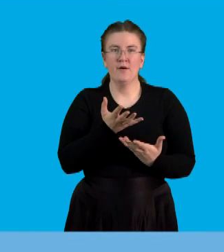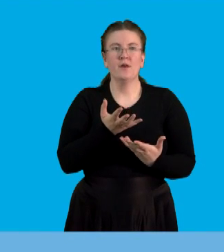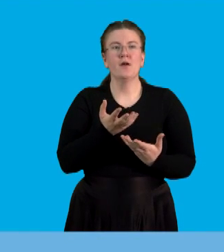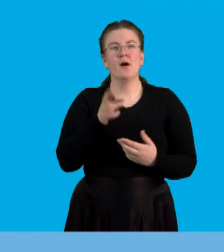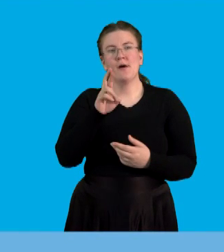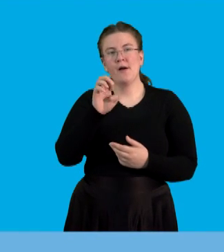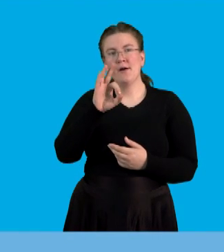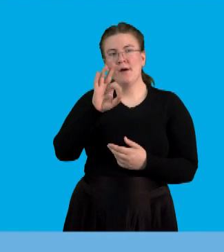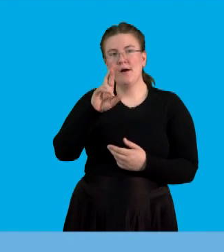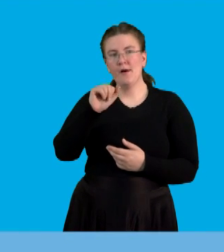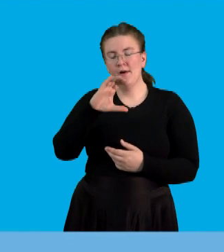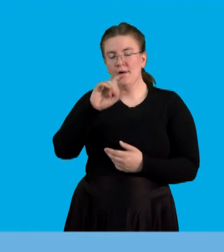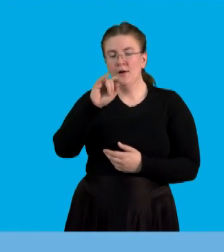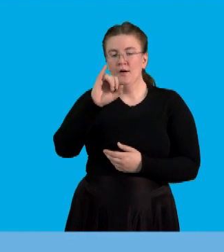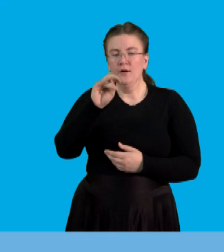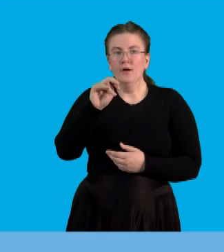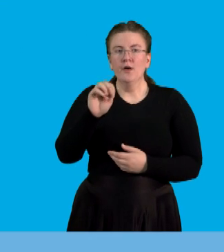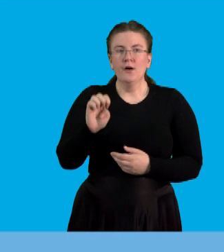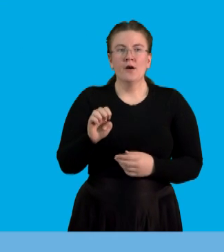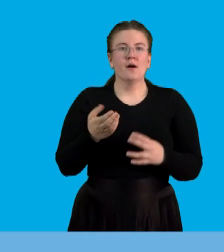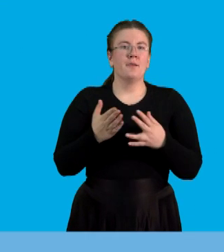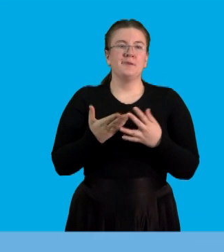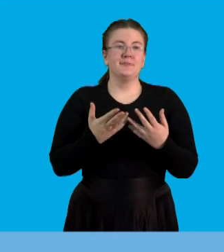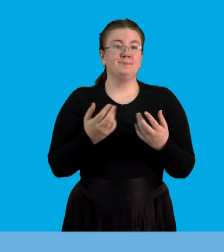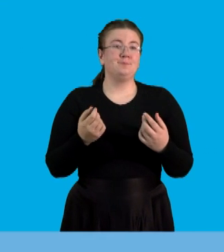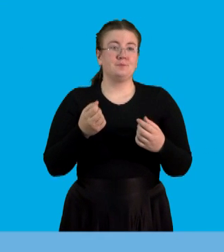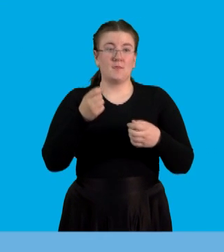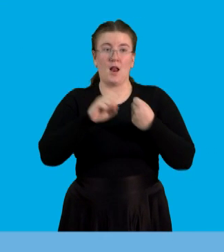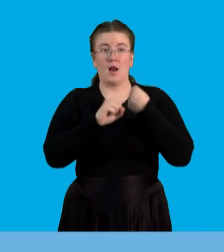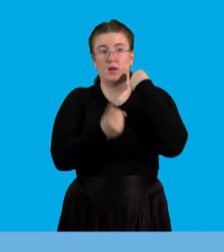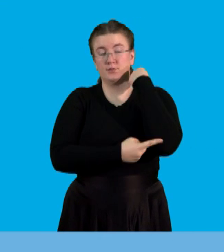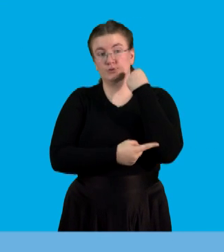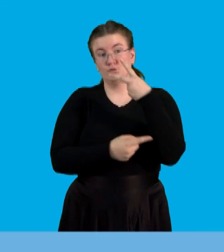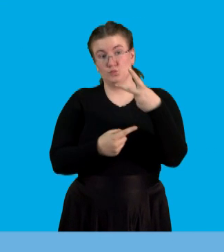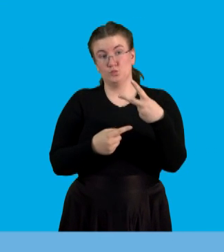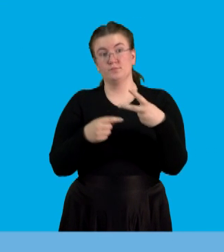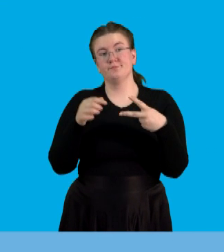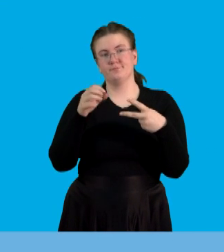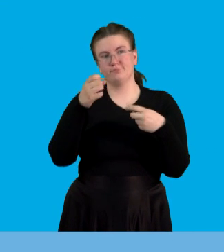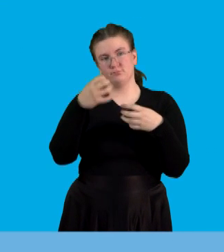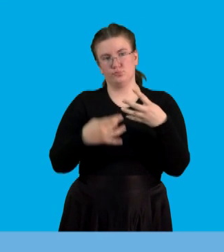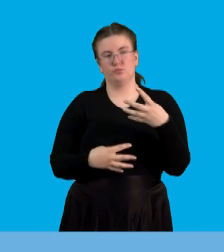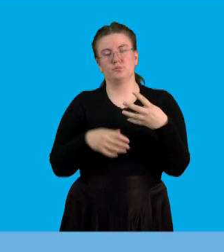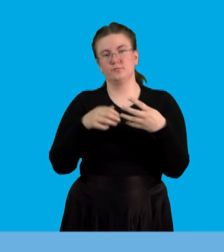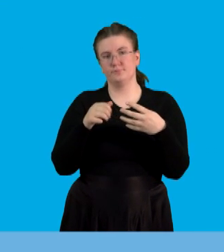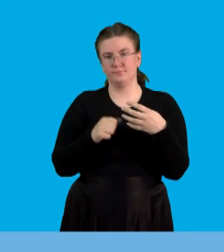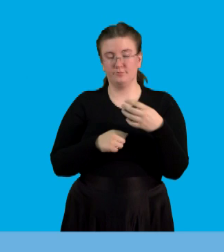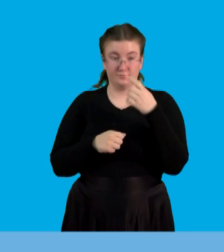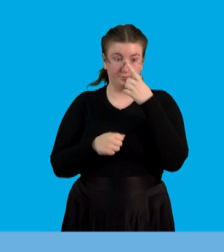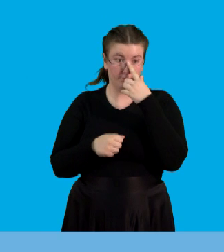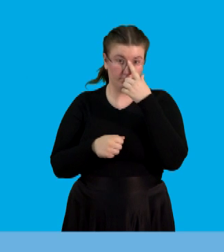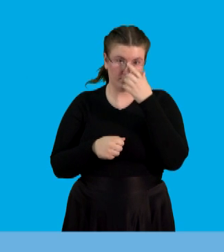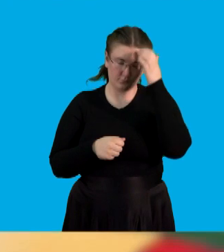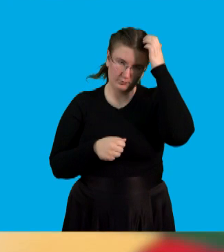words such as refraction, medium, normal line, and then the last two are going to be the angle of incidence and the angle